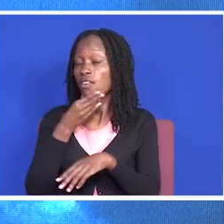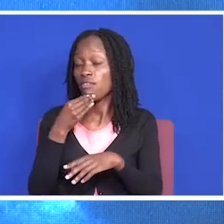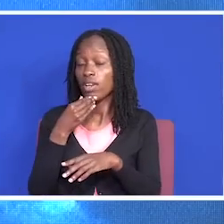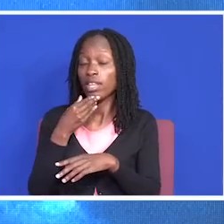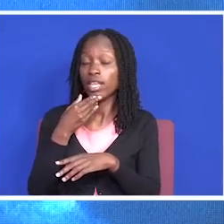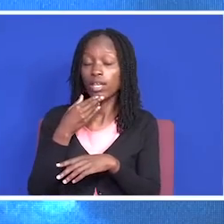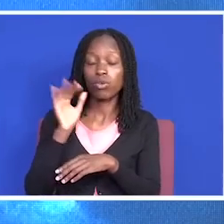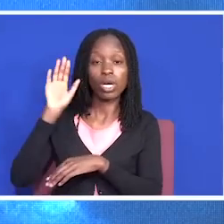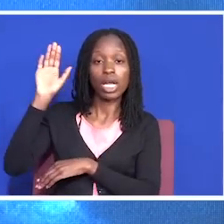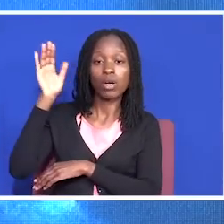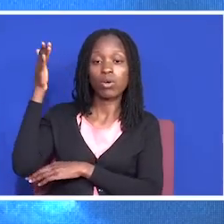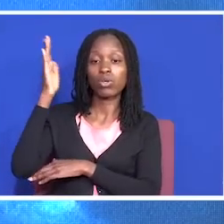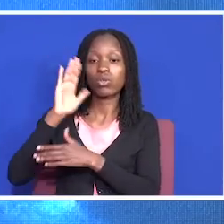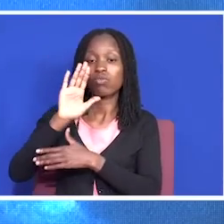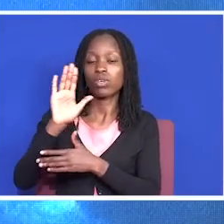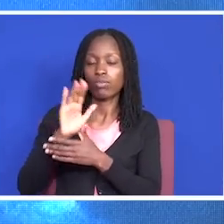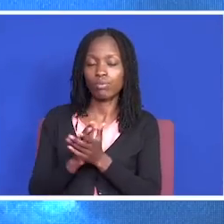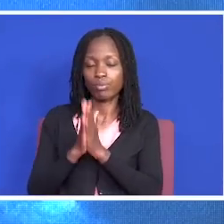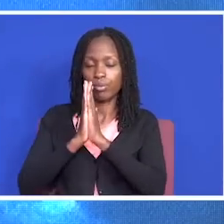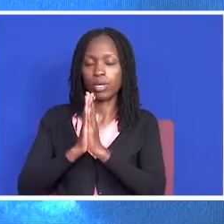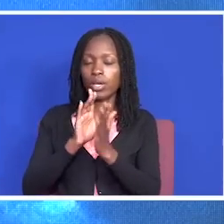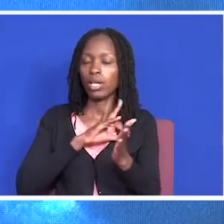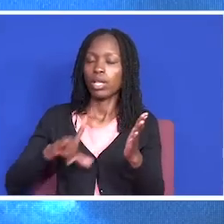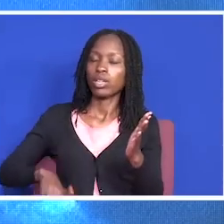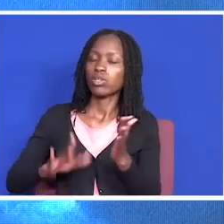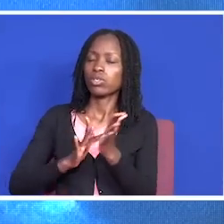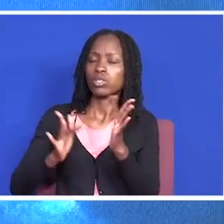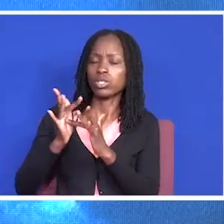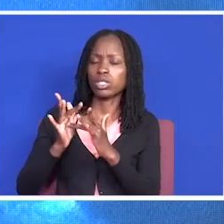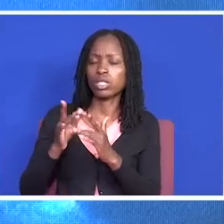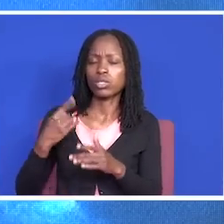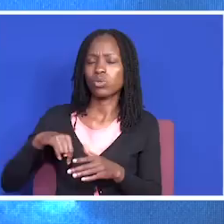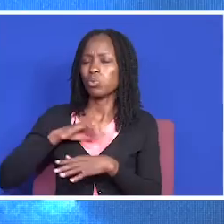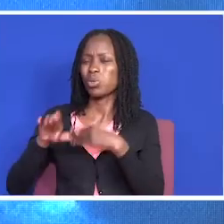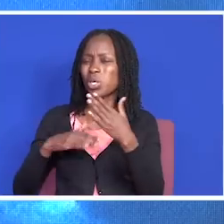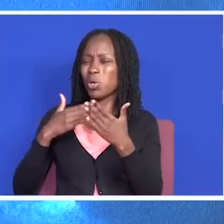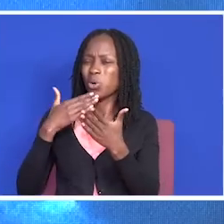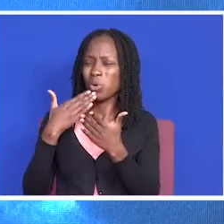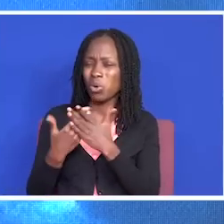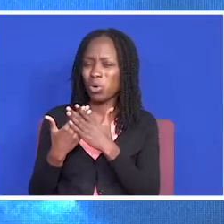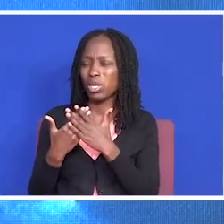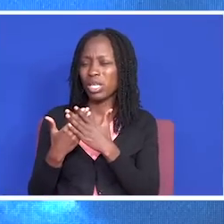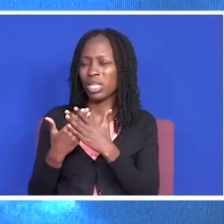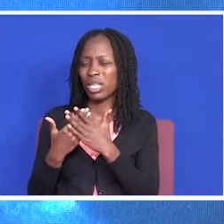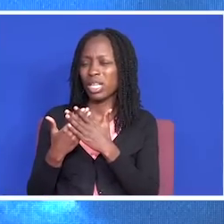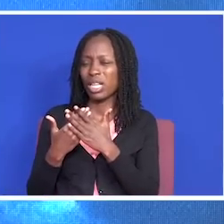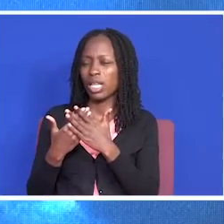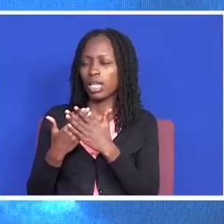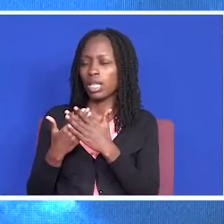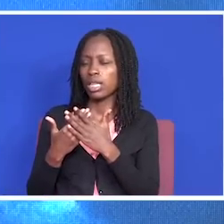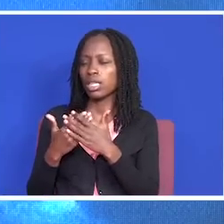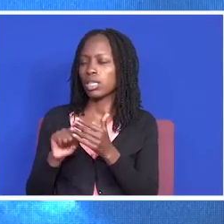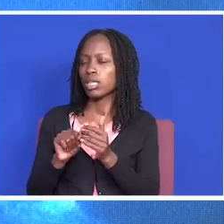you. Lord Jesus, we all don't measure up to the standard you have set in the